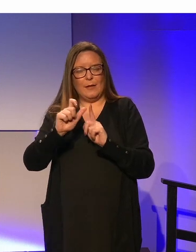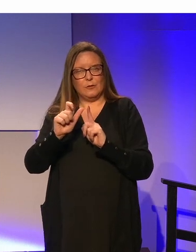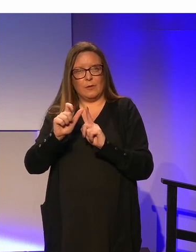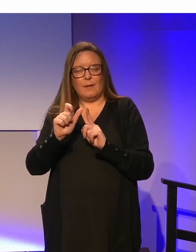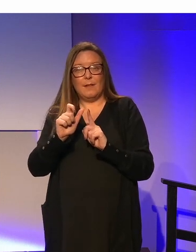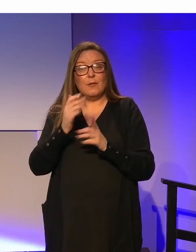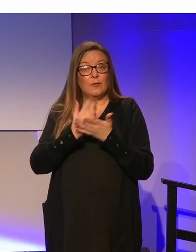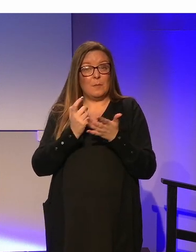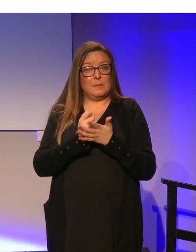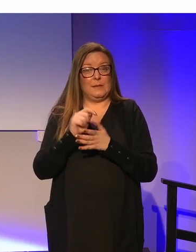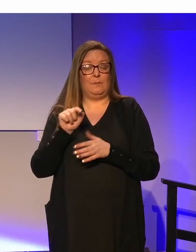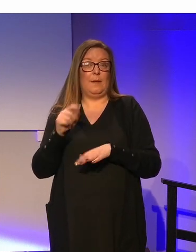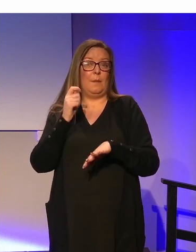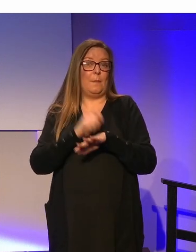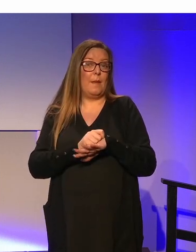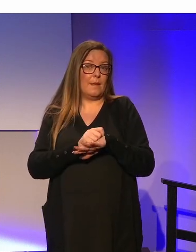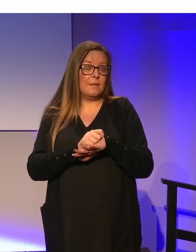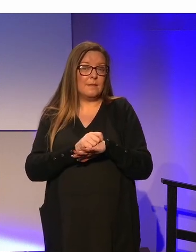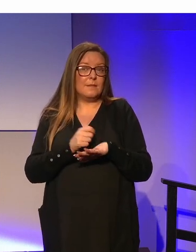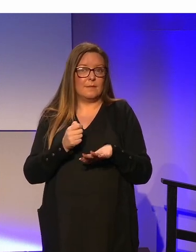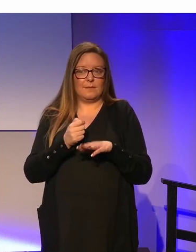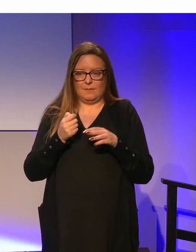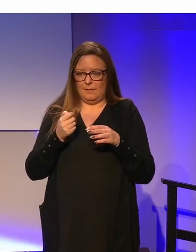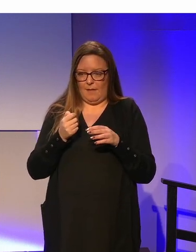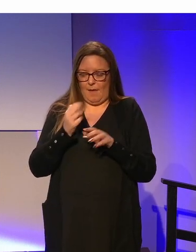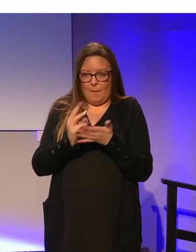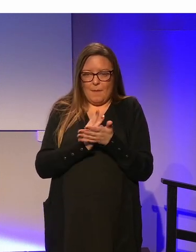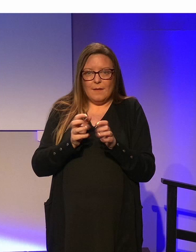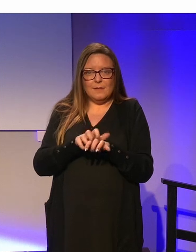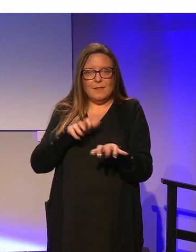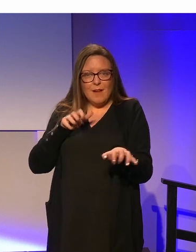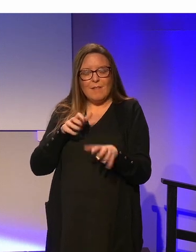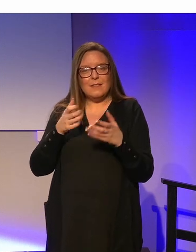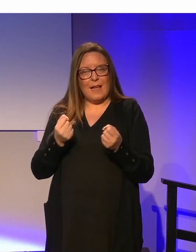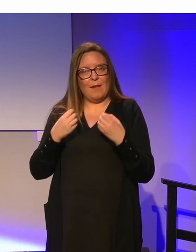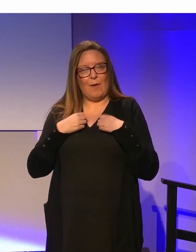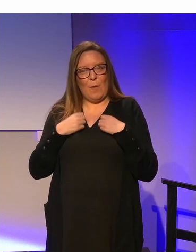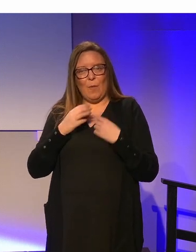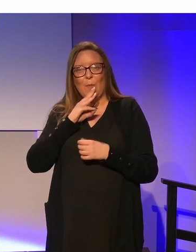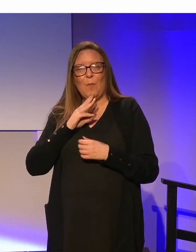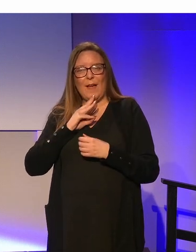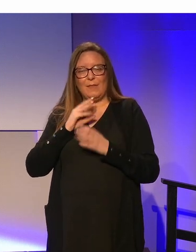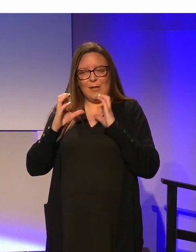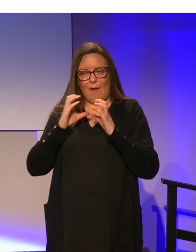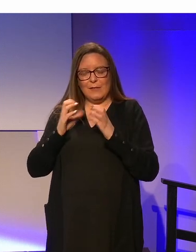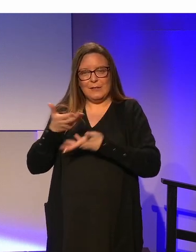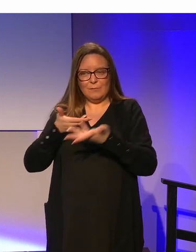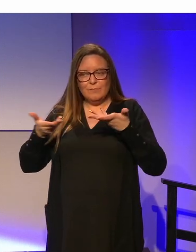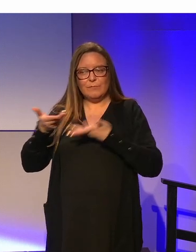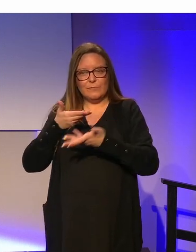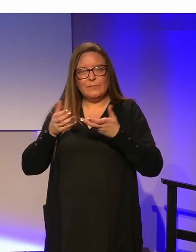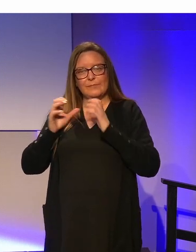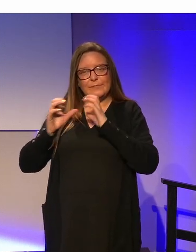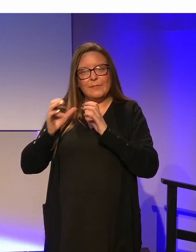Sometimes that can be the best part of the conference, where you're having your own private conversations in relation